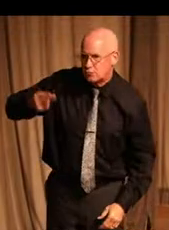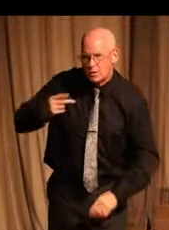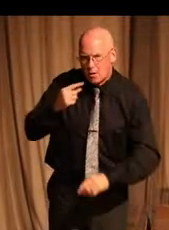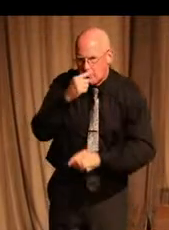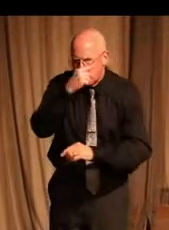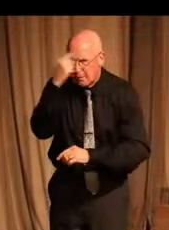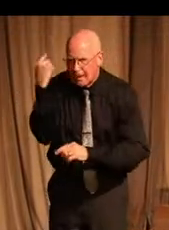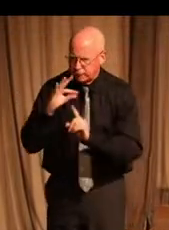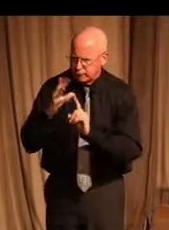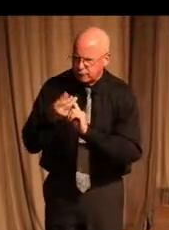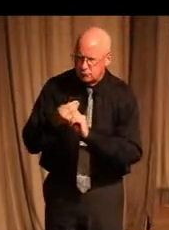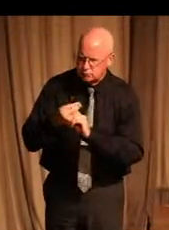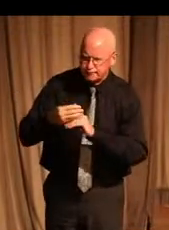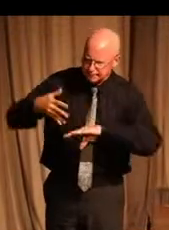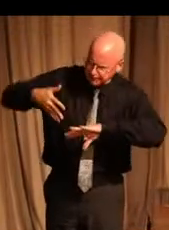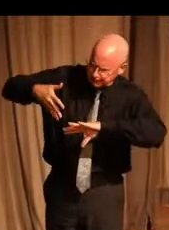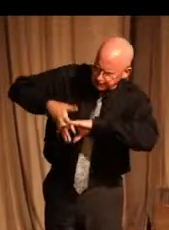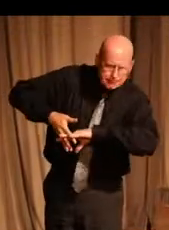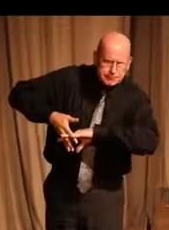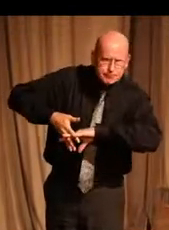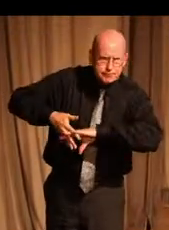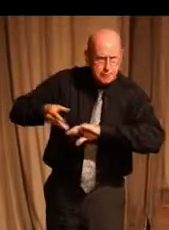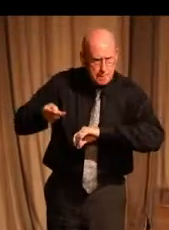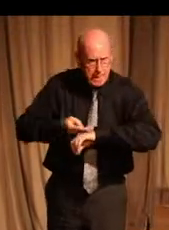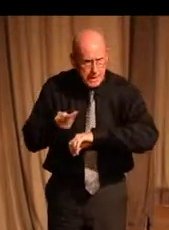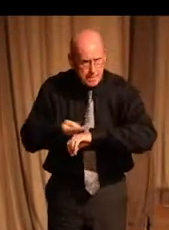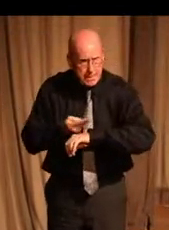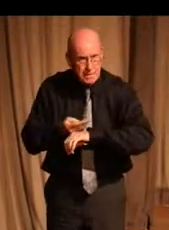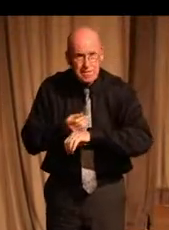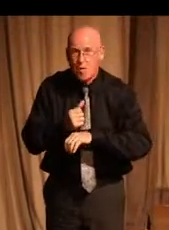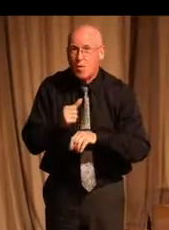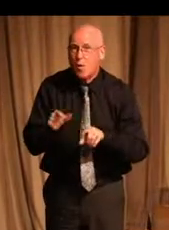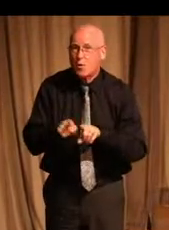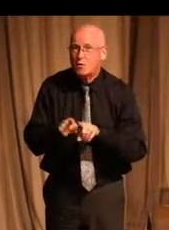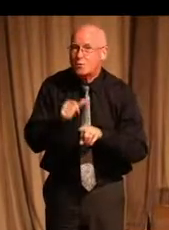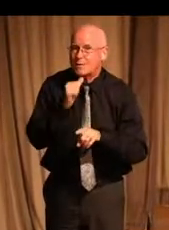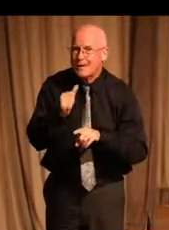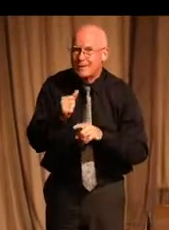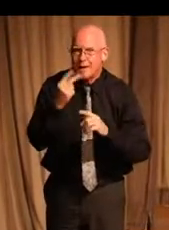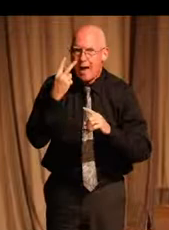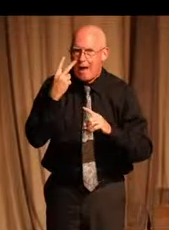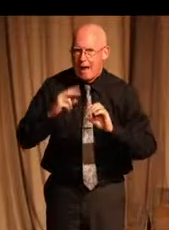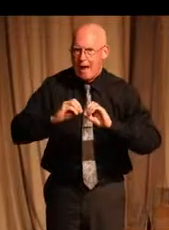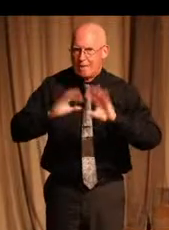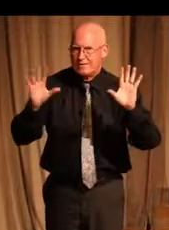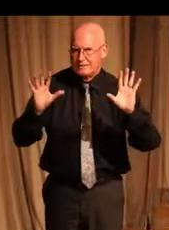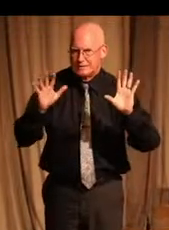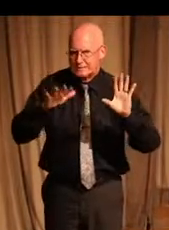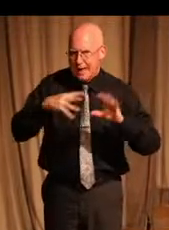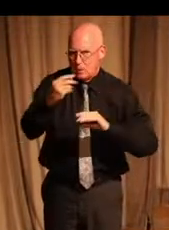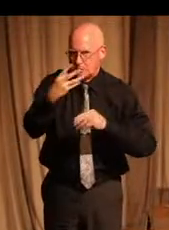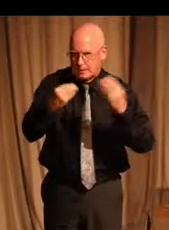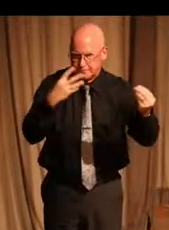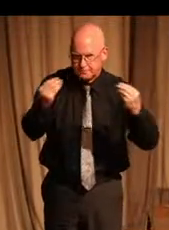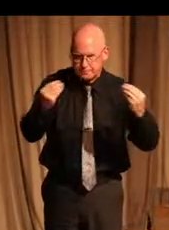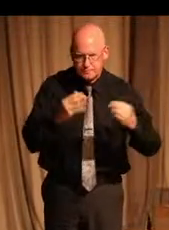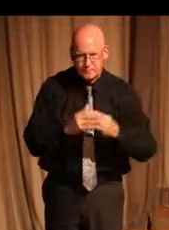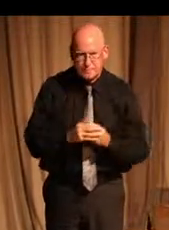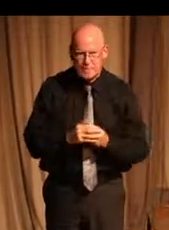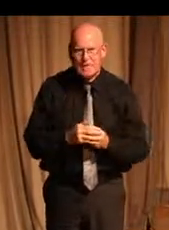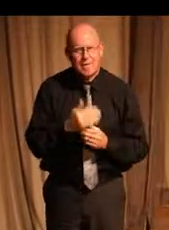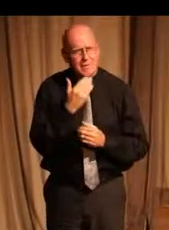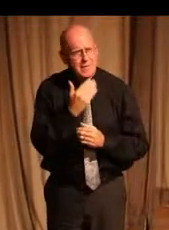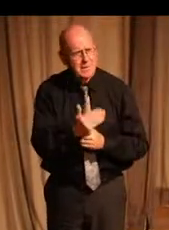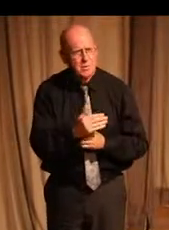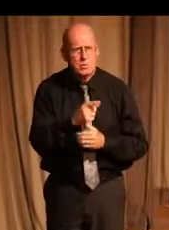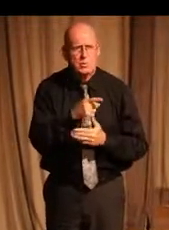blackness, right, that is deeply rooted, but it's also not very visible. And which is why I honor the work that you're doing, Annouchka, because there